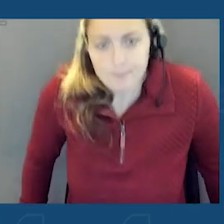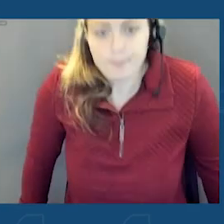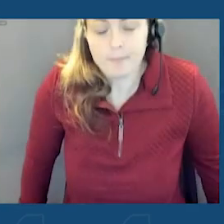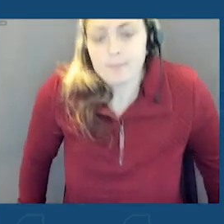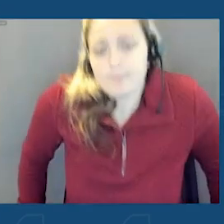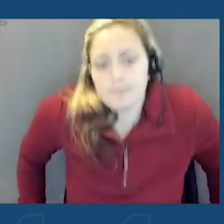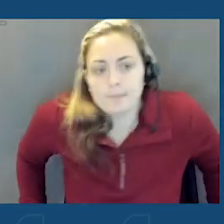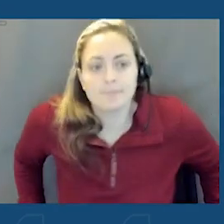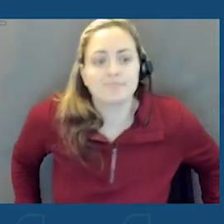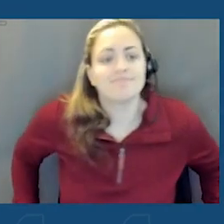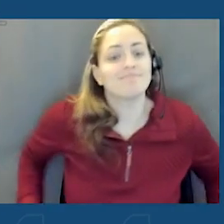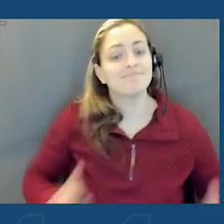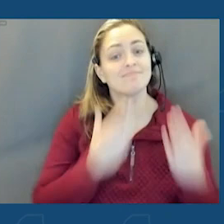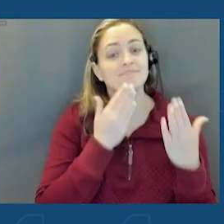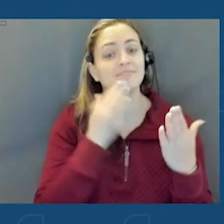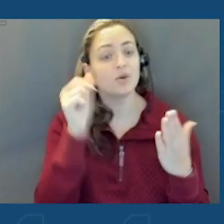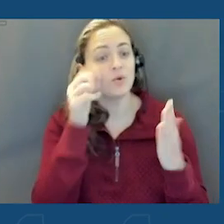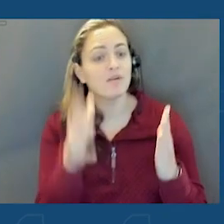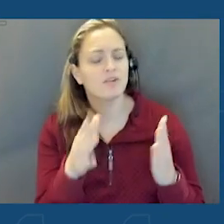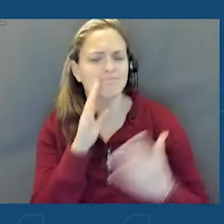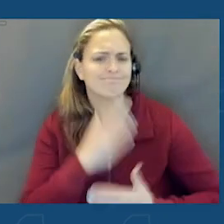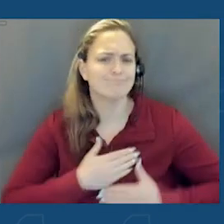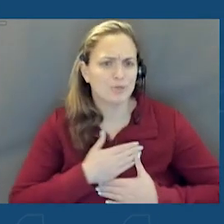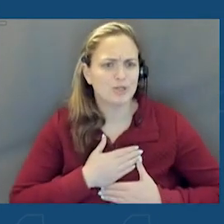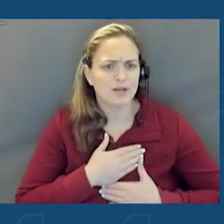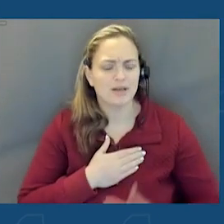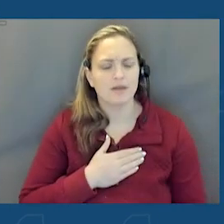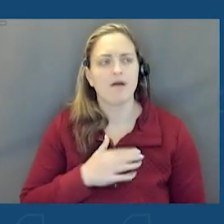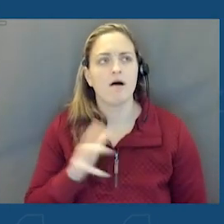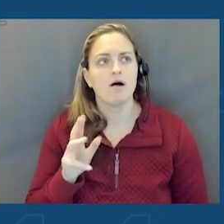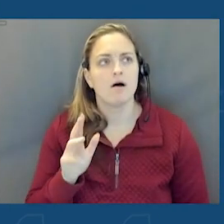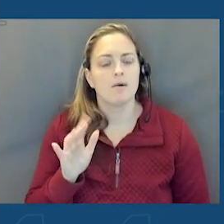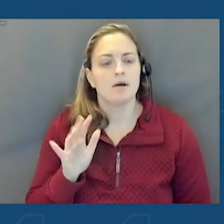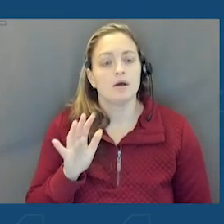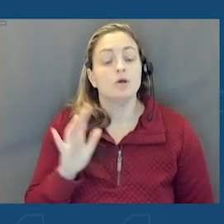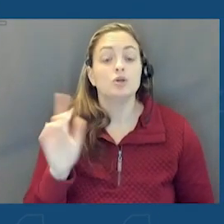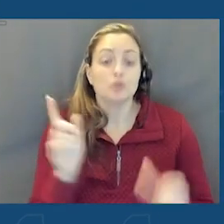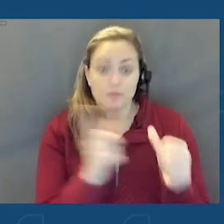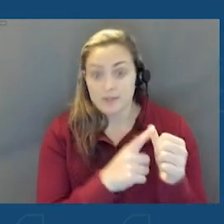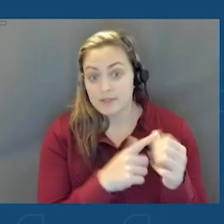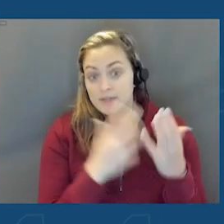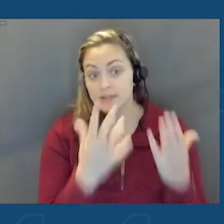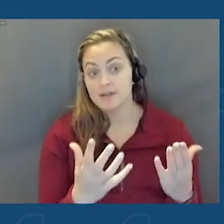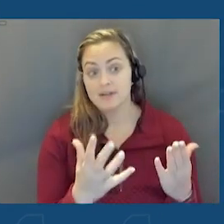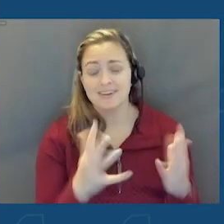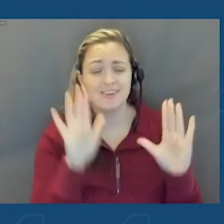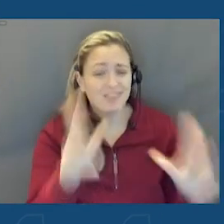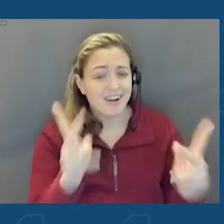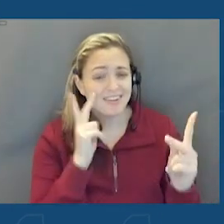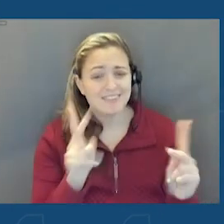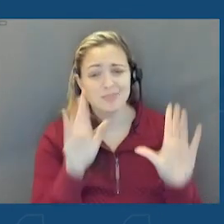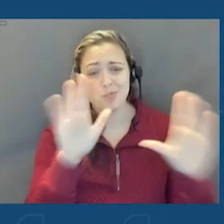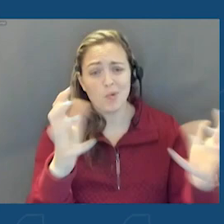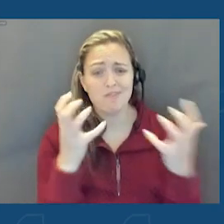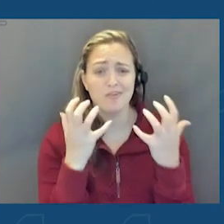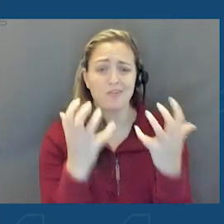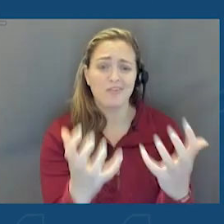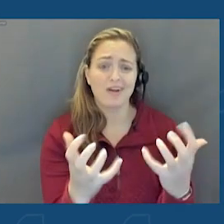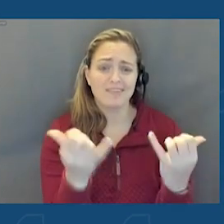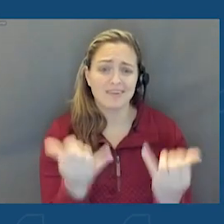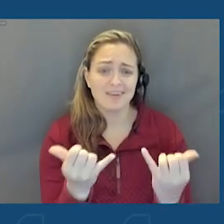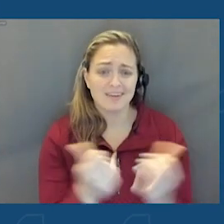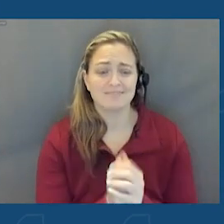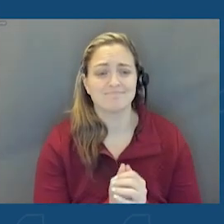Thank you, Governor. Thank you. I appreciate it. First and foremost, it's great to see this wonderful crowd here today.